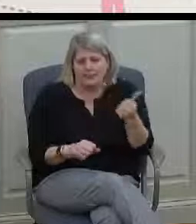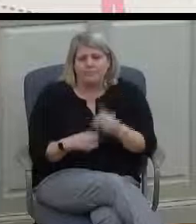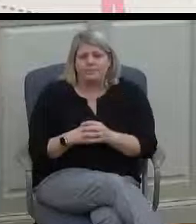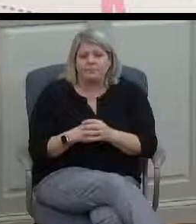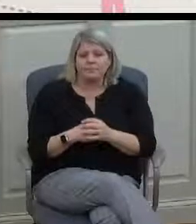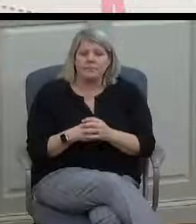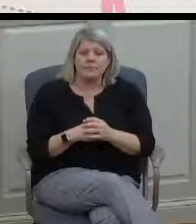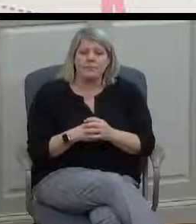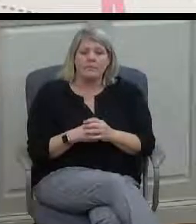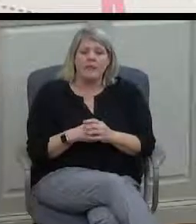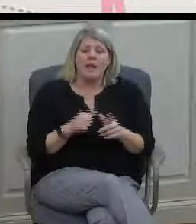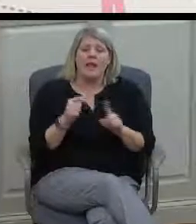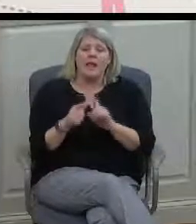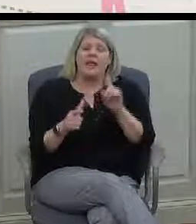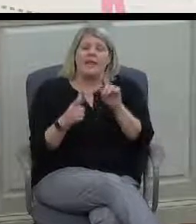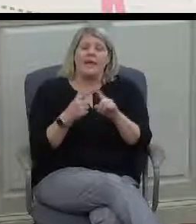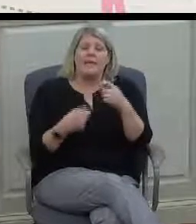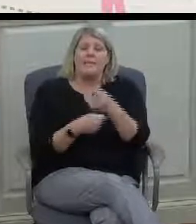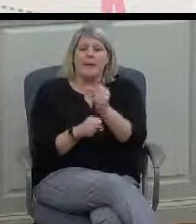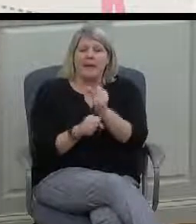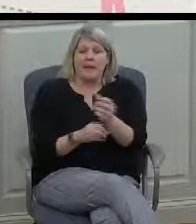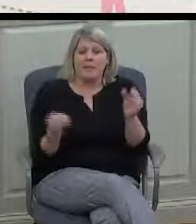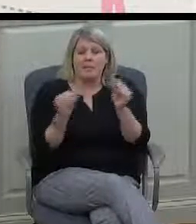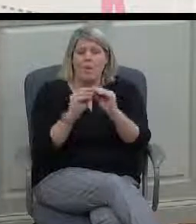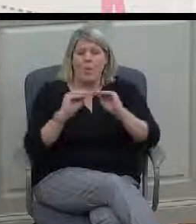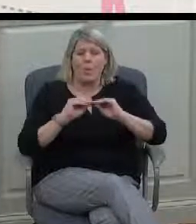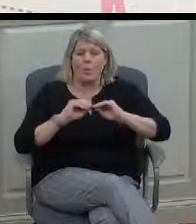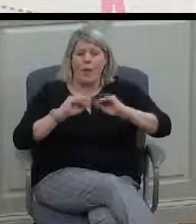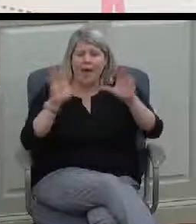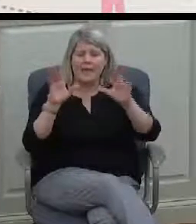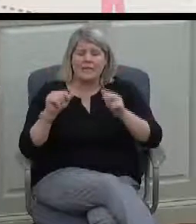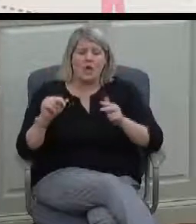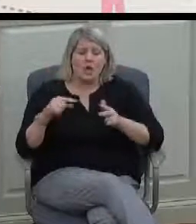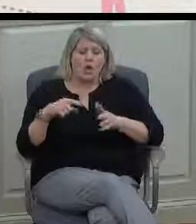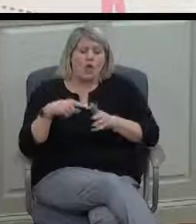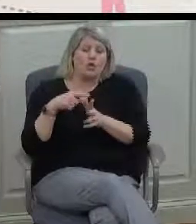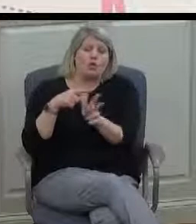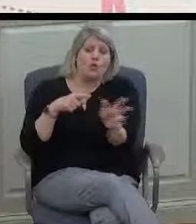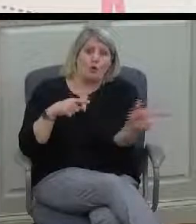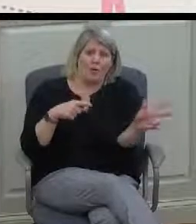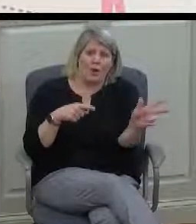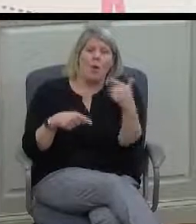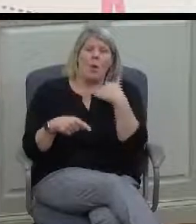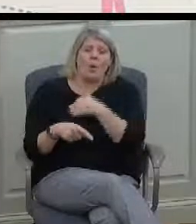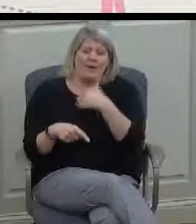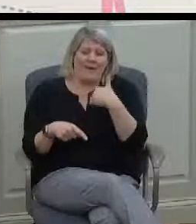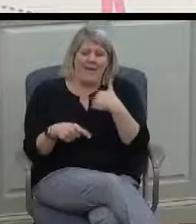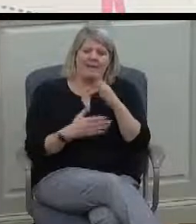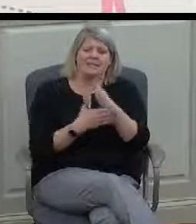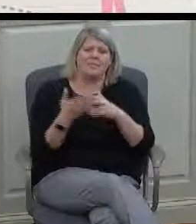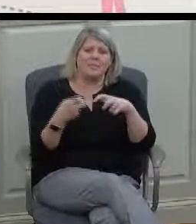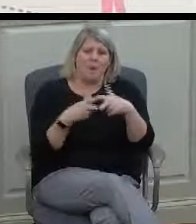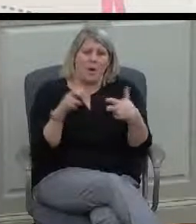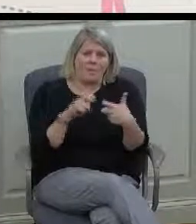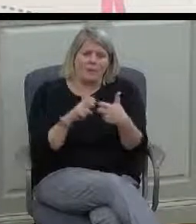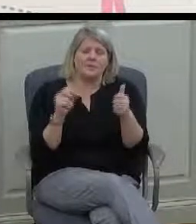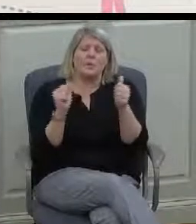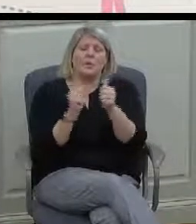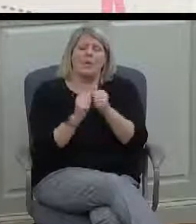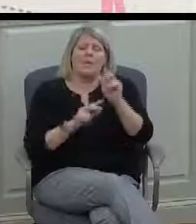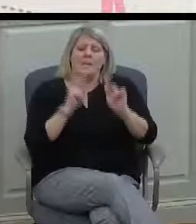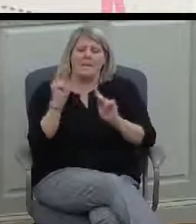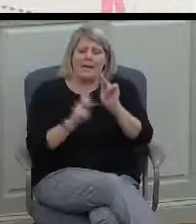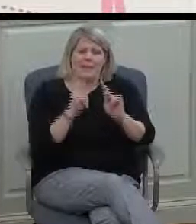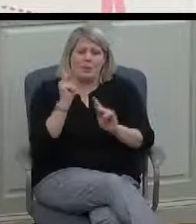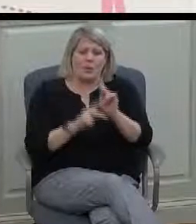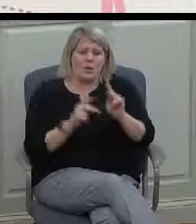Again, eliminating the turn lanes, there has been some problems with folks in a turn lane trying to jump out and